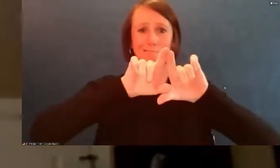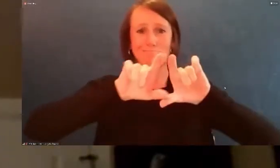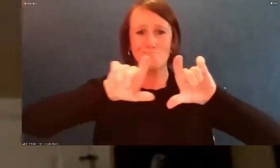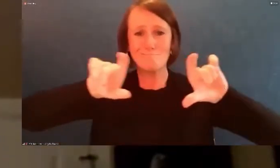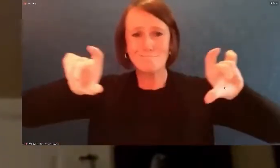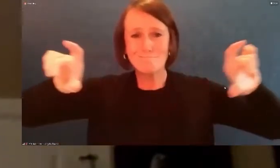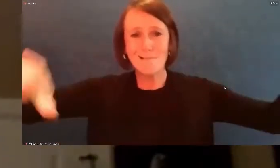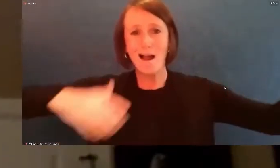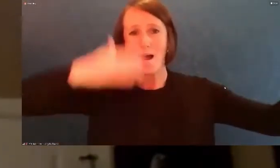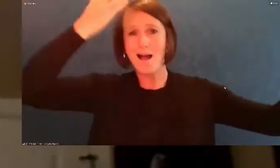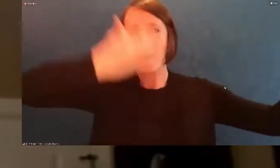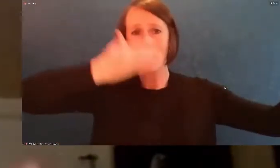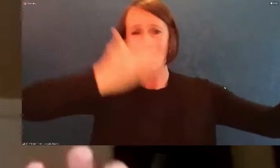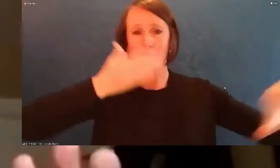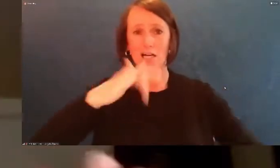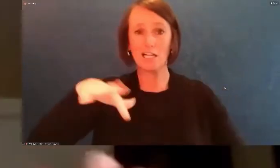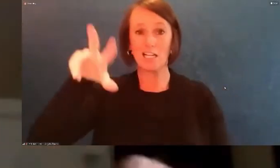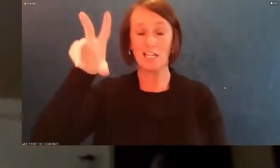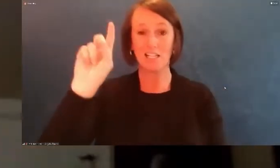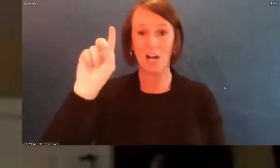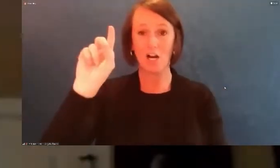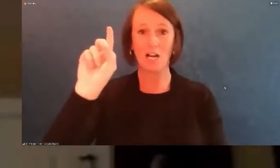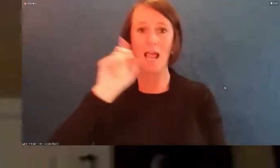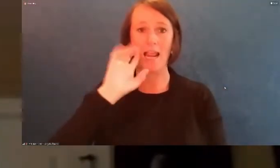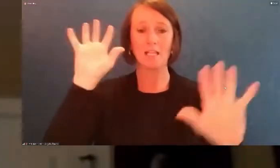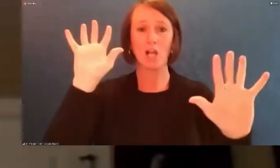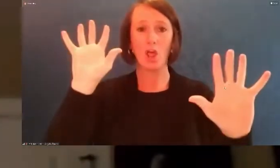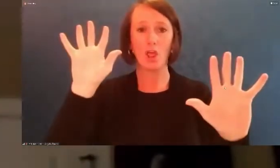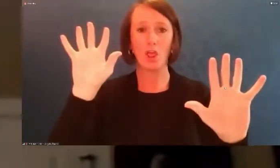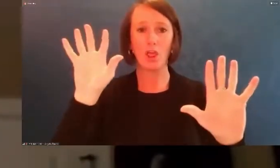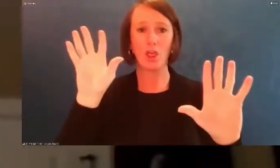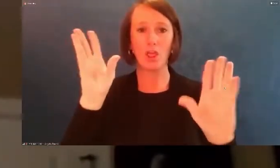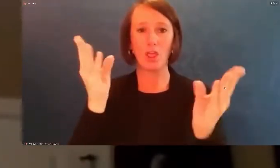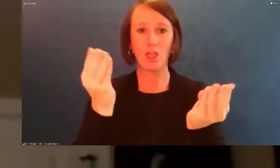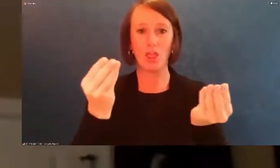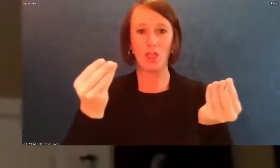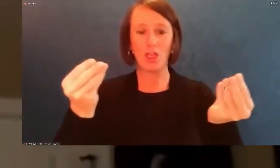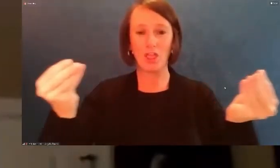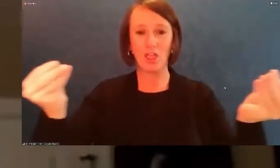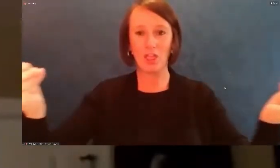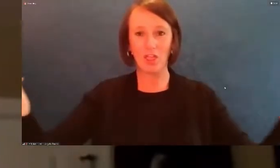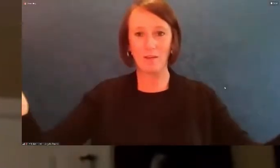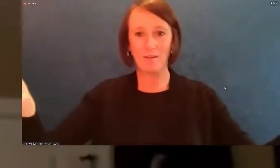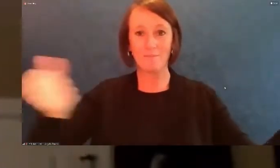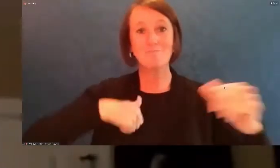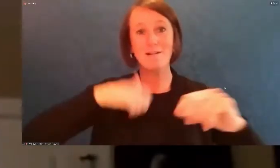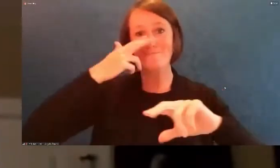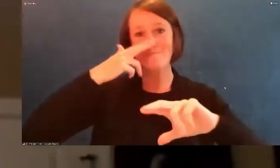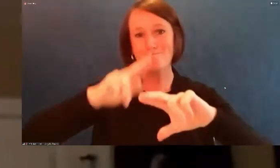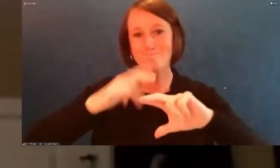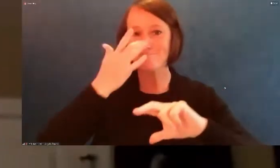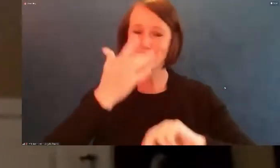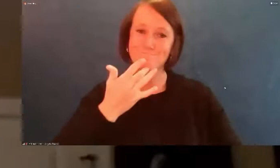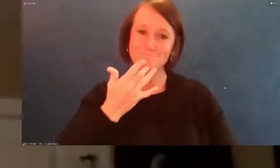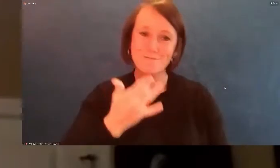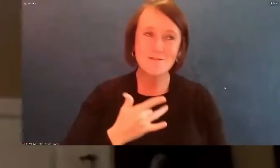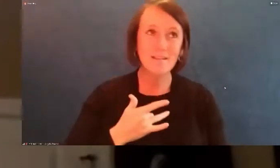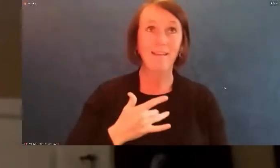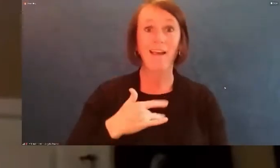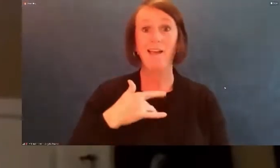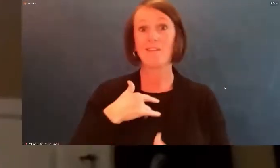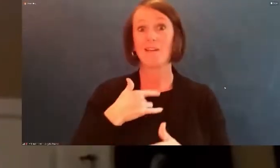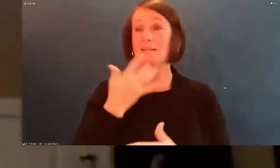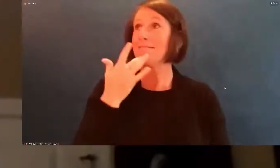And I'm so sad to see it fading because of course it's always fun to have a birthday and you just give thanks for